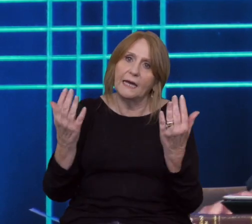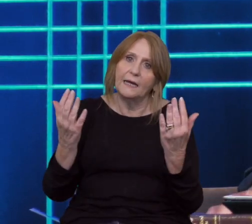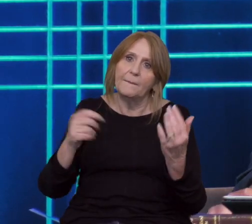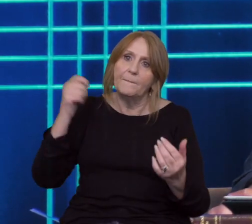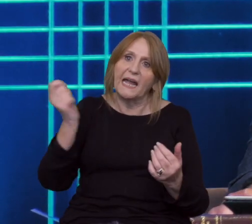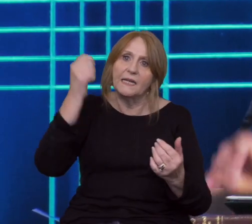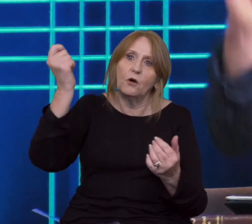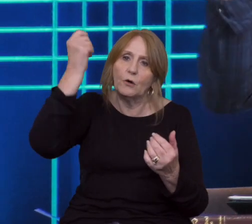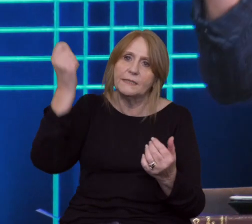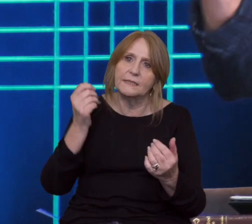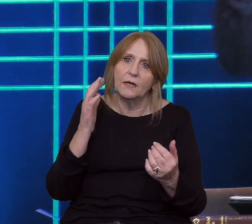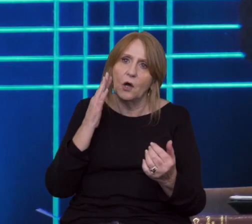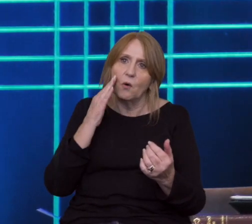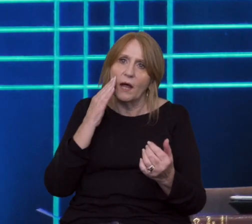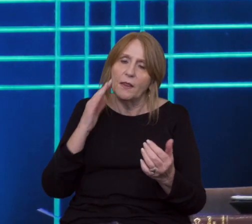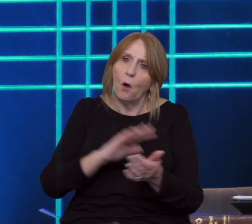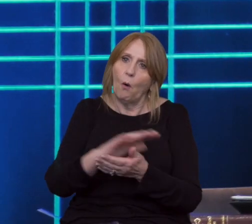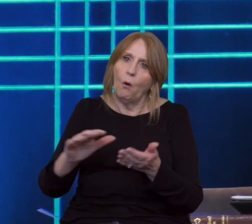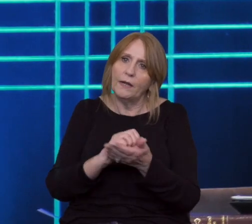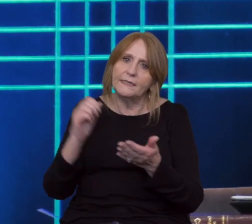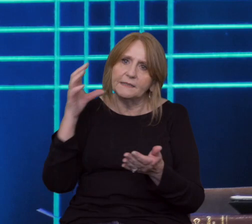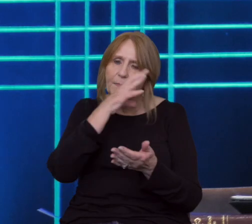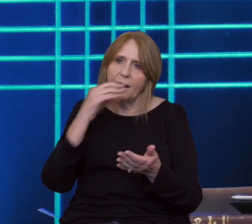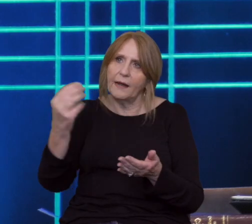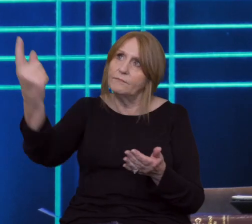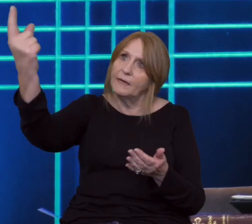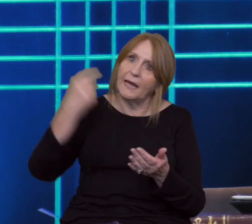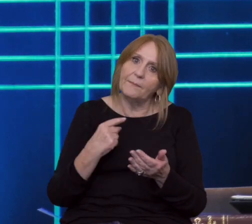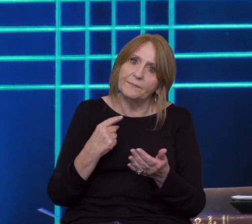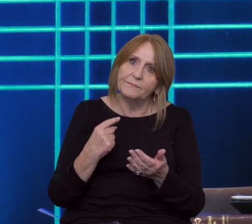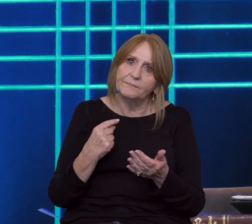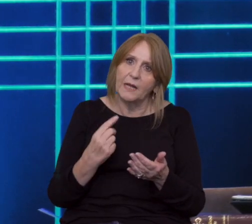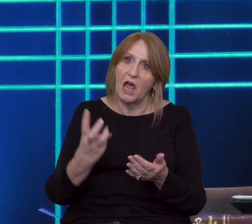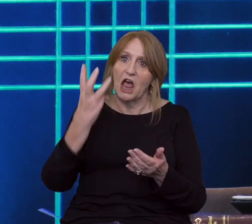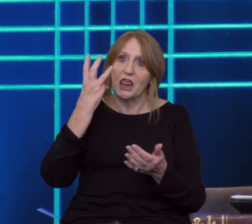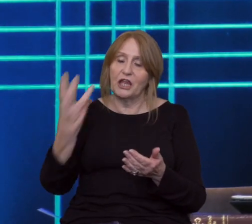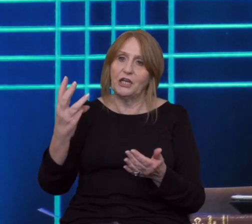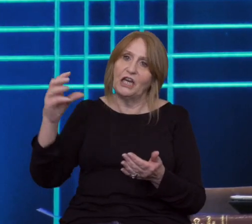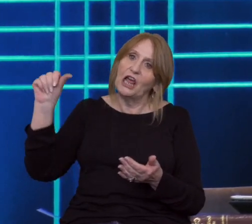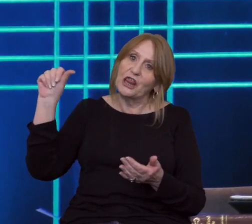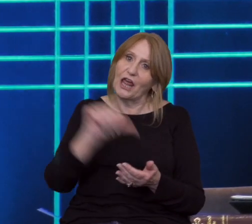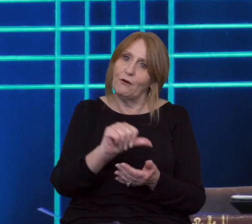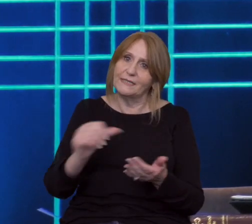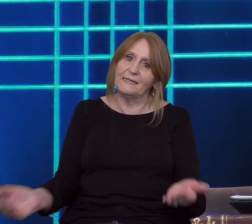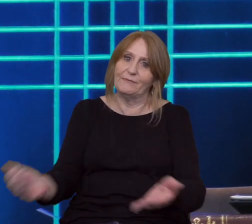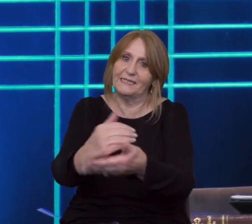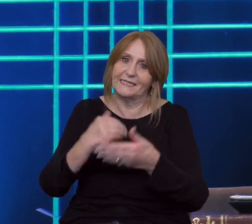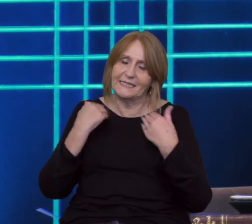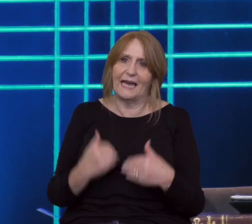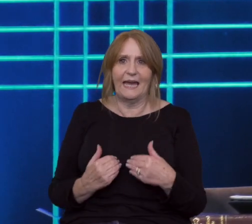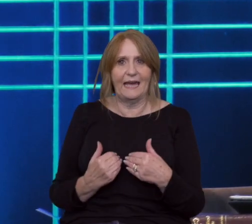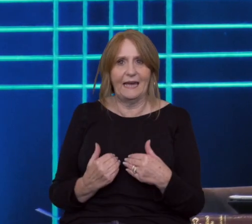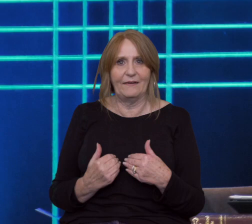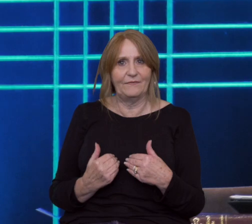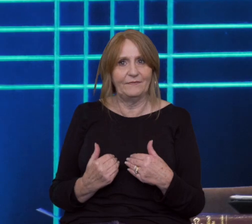you know what happened on that day? 3,000 were saved and added to the church. The numbers are not a coincidence.